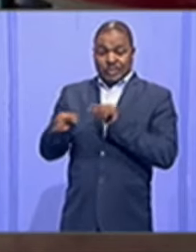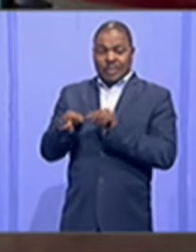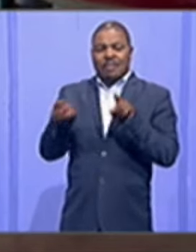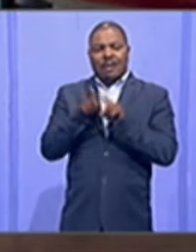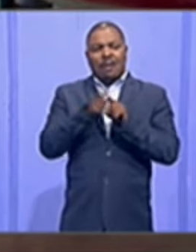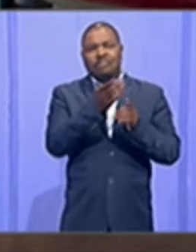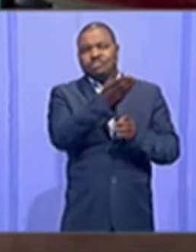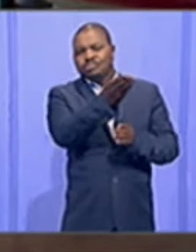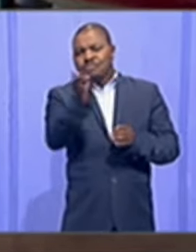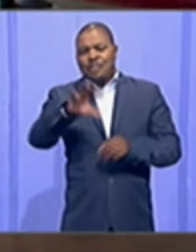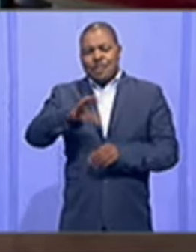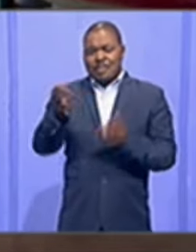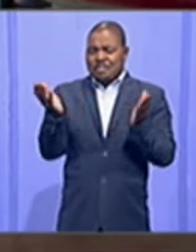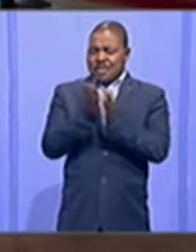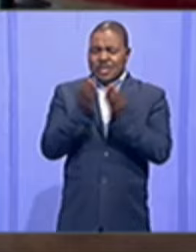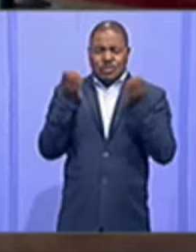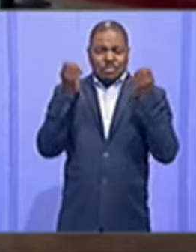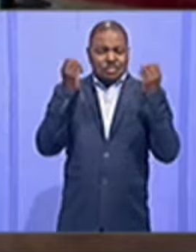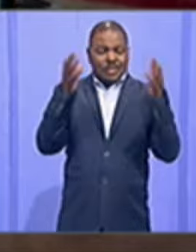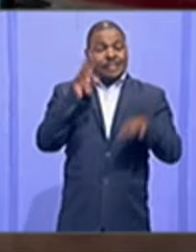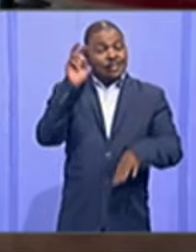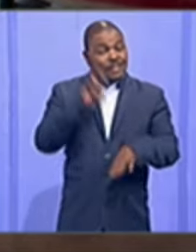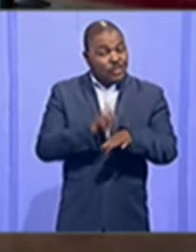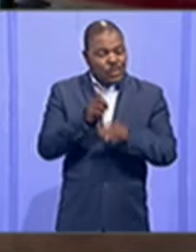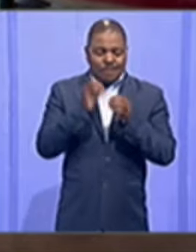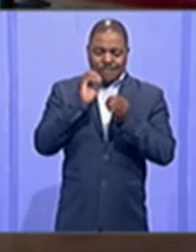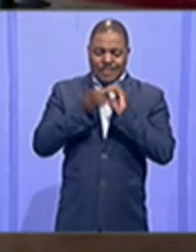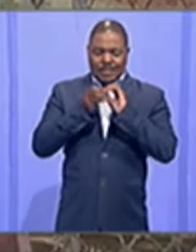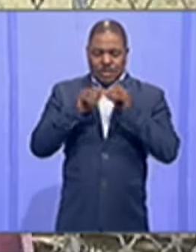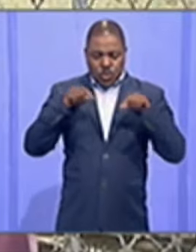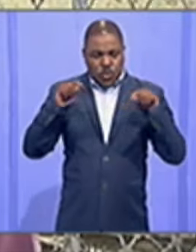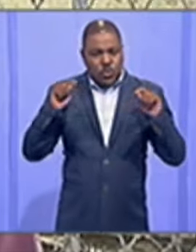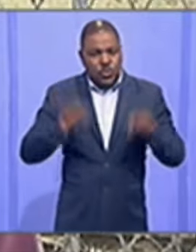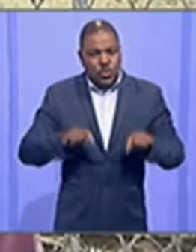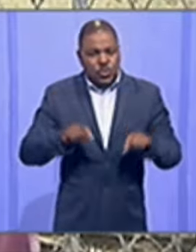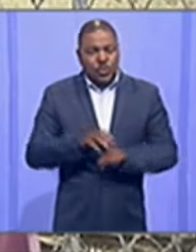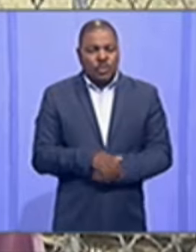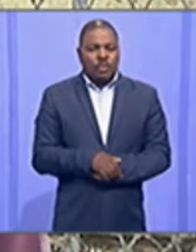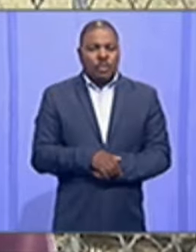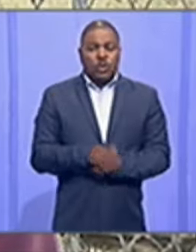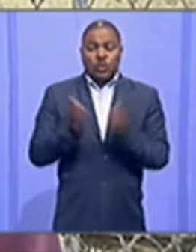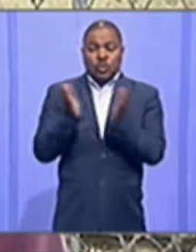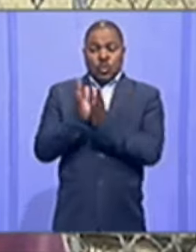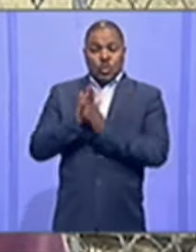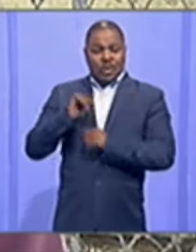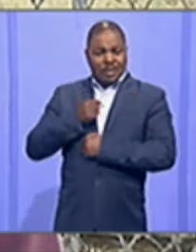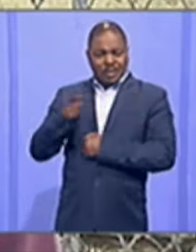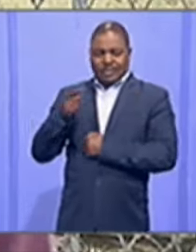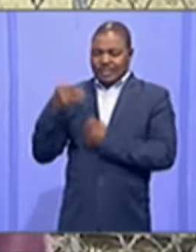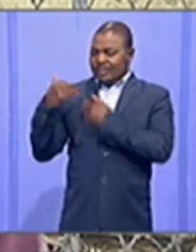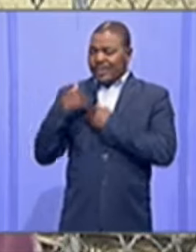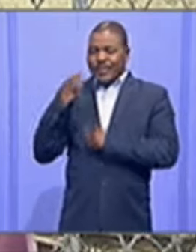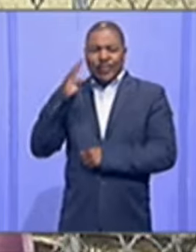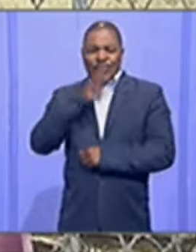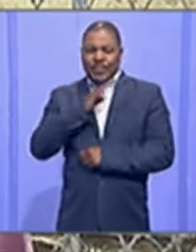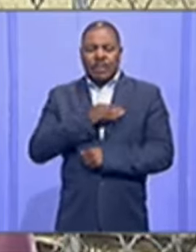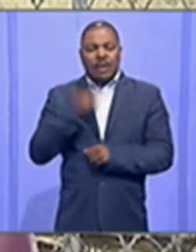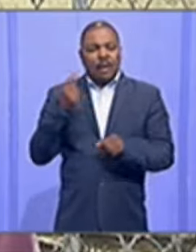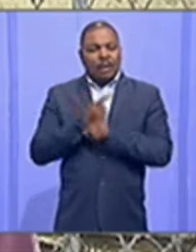mo profenseng tse di tlhokang go baakangwa ka bonako. Sekolo sa rona ga se safe, ra thubela every